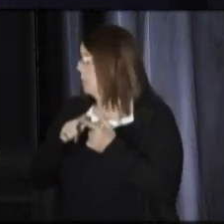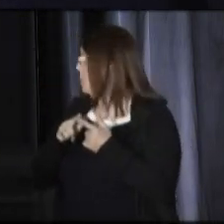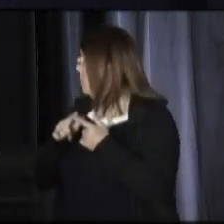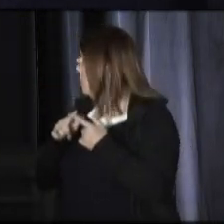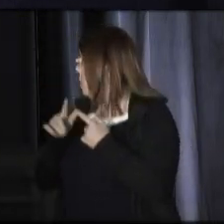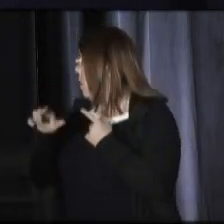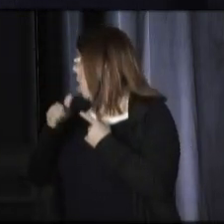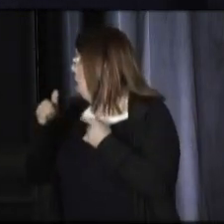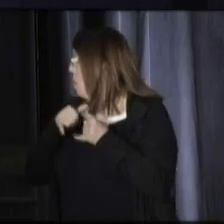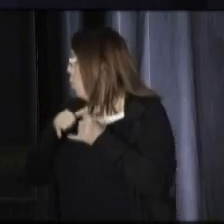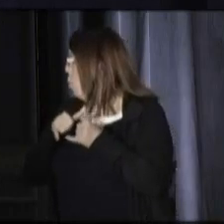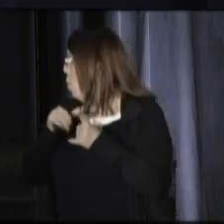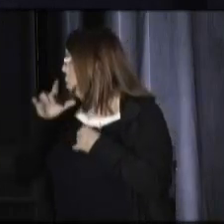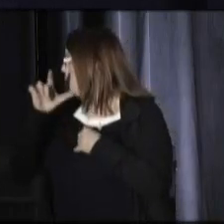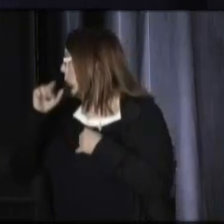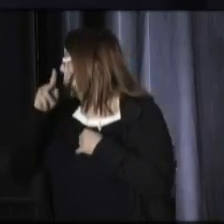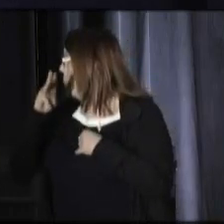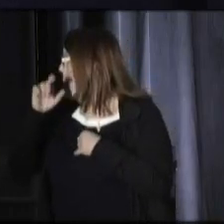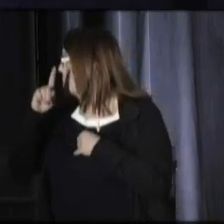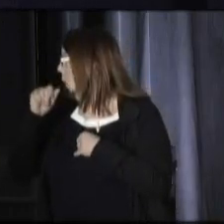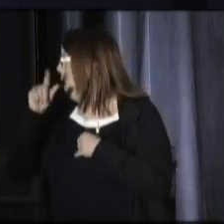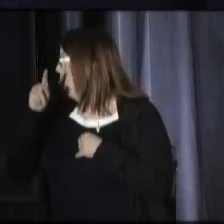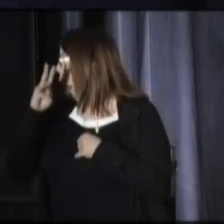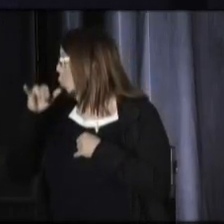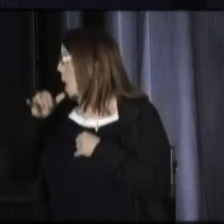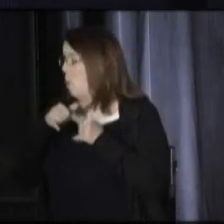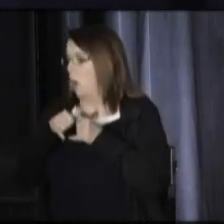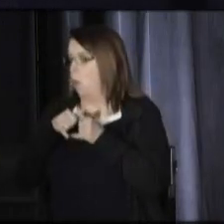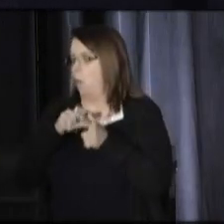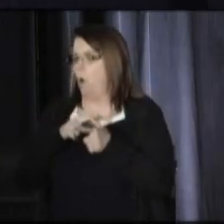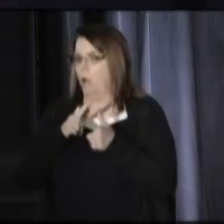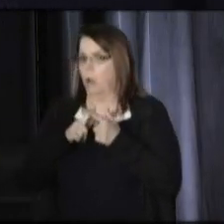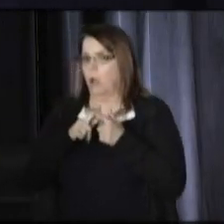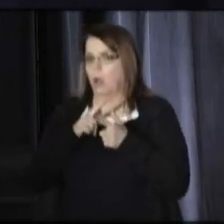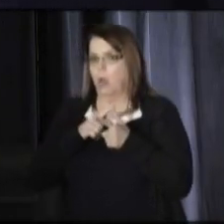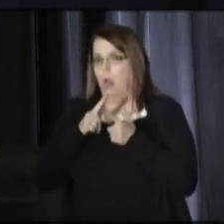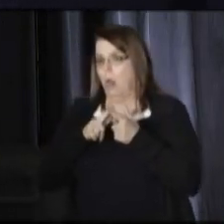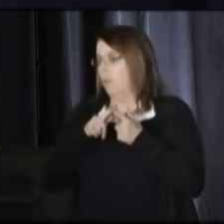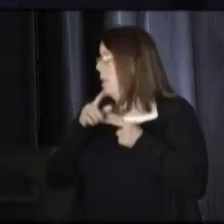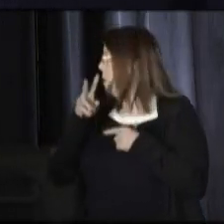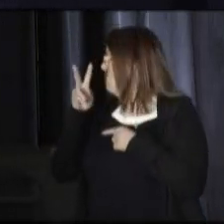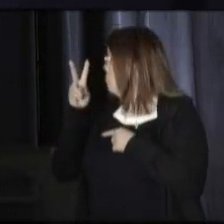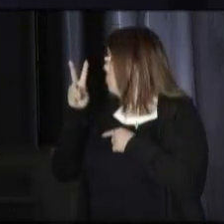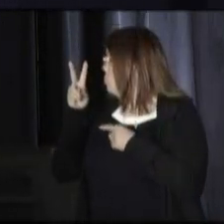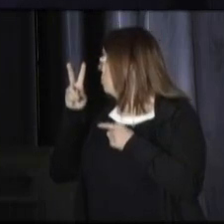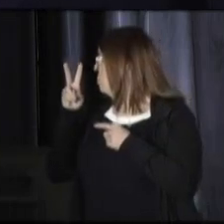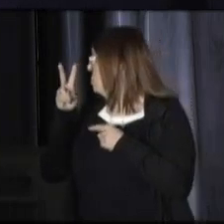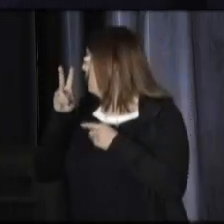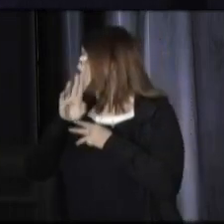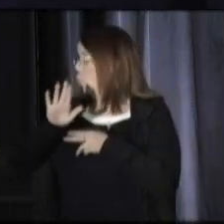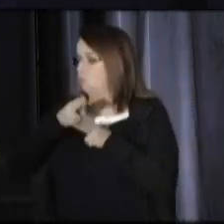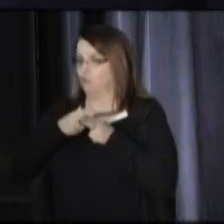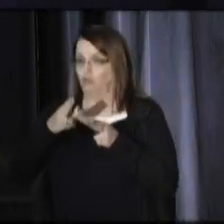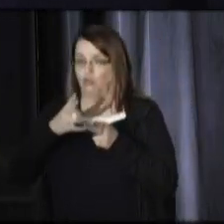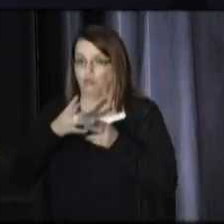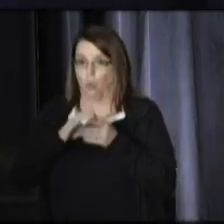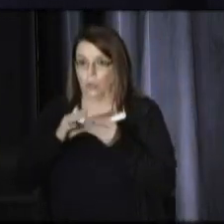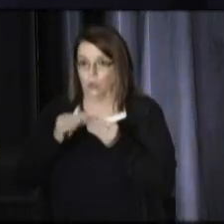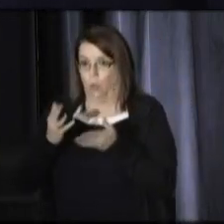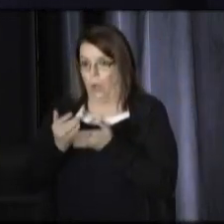Award Foundation 5 Under 35 honoree. She's the author of the New York Times Book Review Editor's Choice